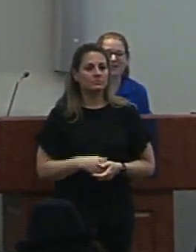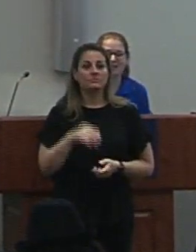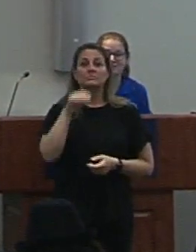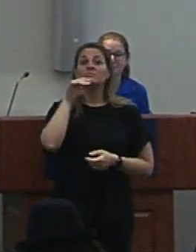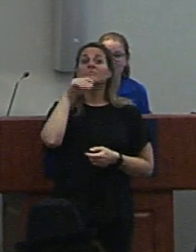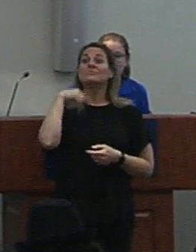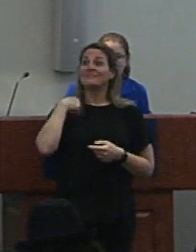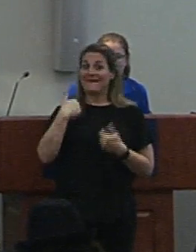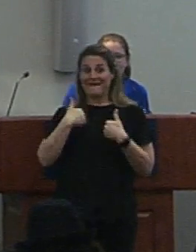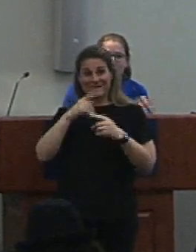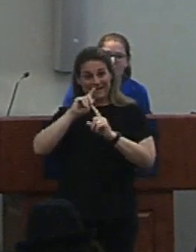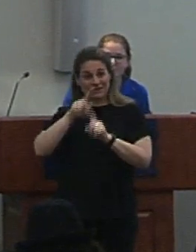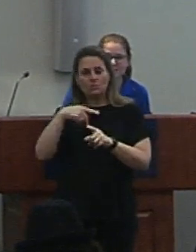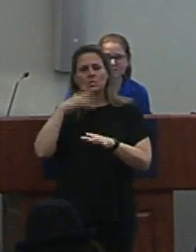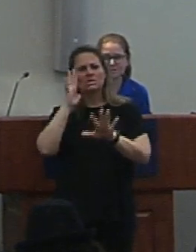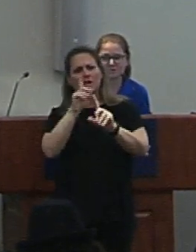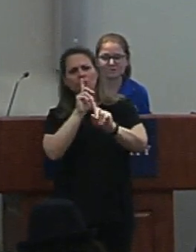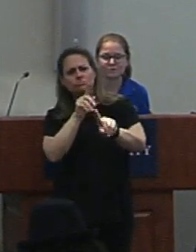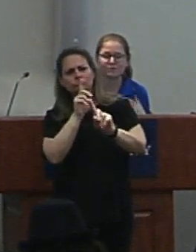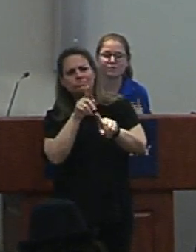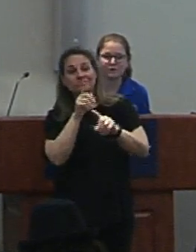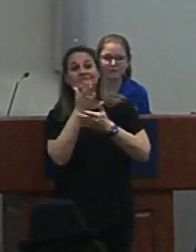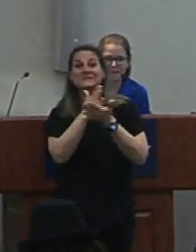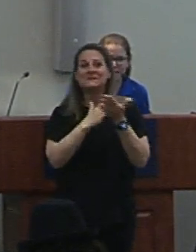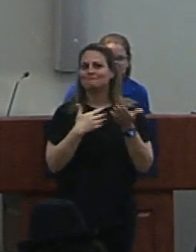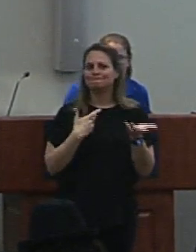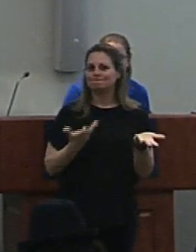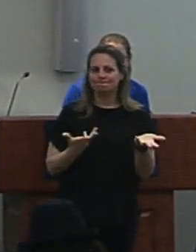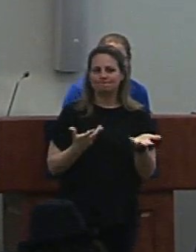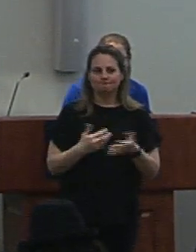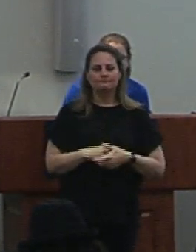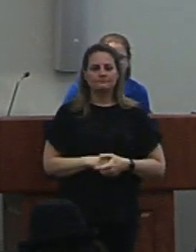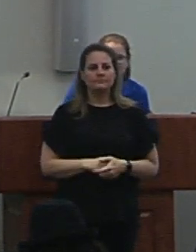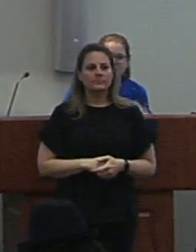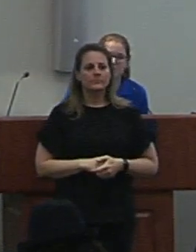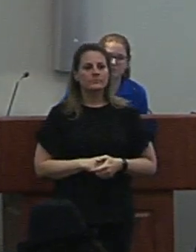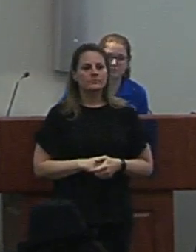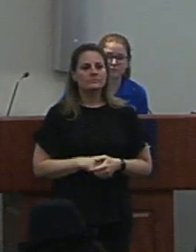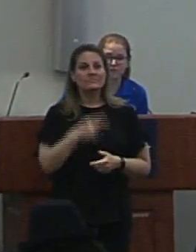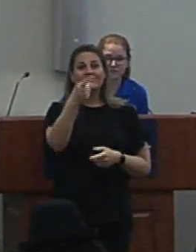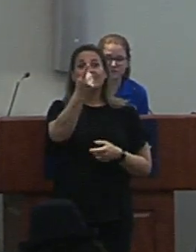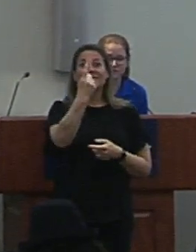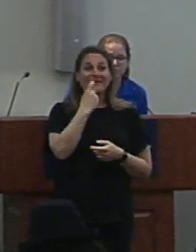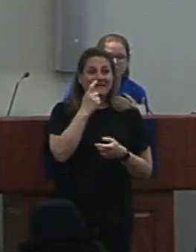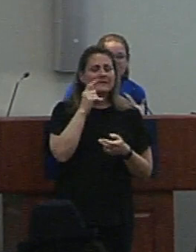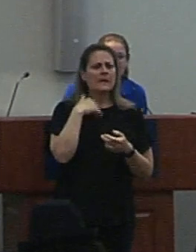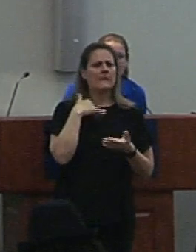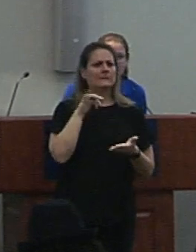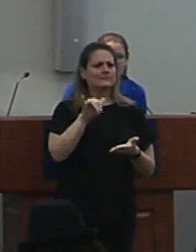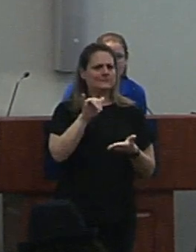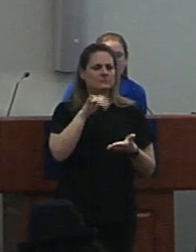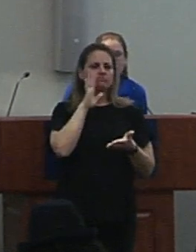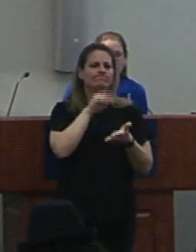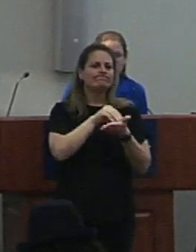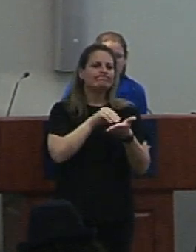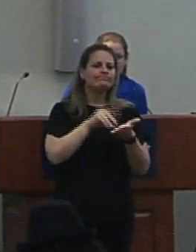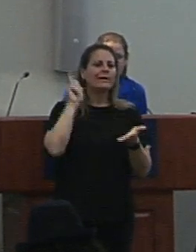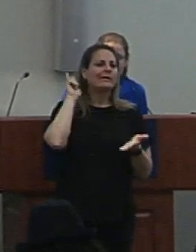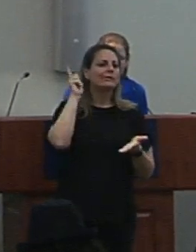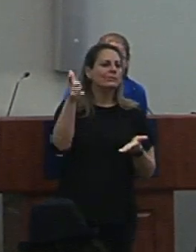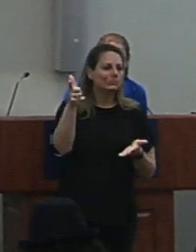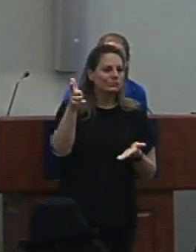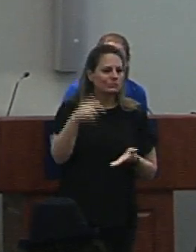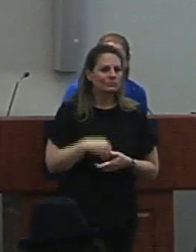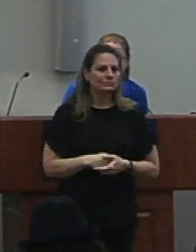though. And so if we don't, we are taking notes. We will get back to you with answers, especially if you registered. We will email you the